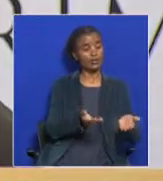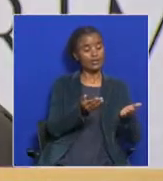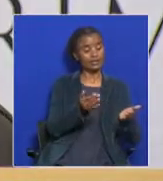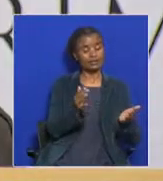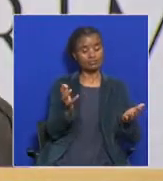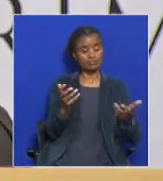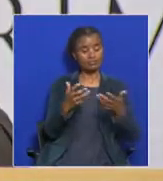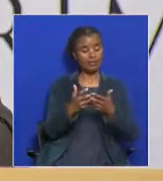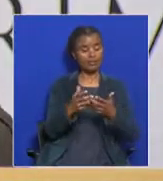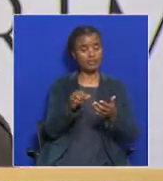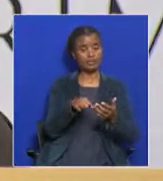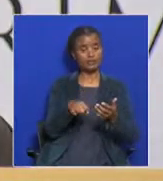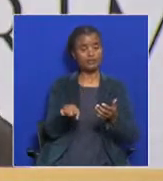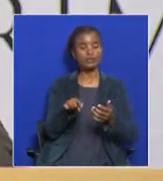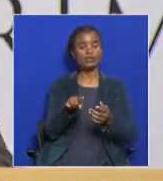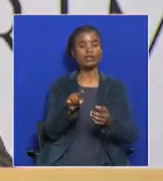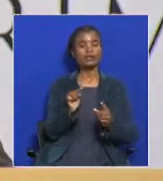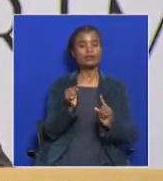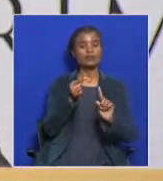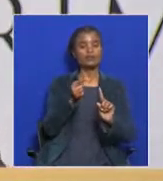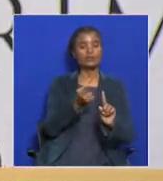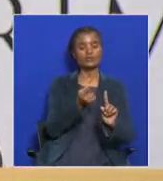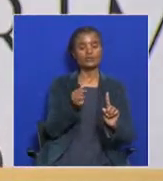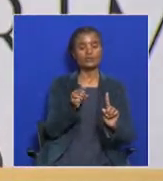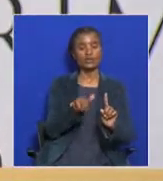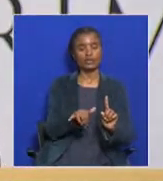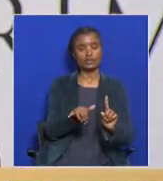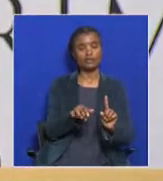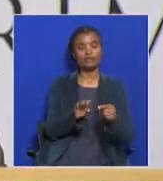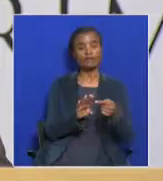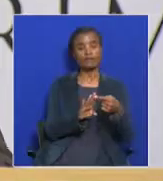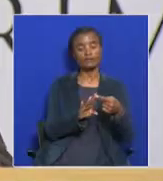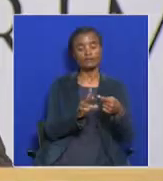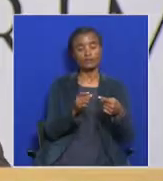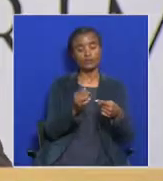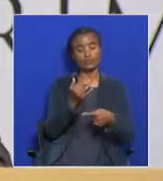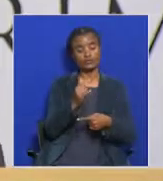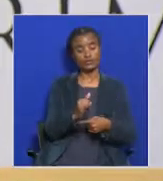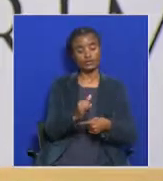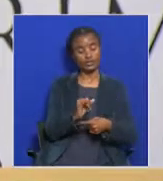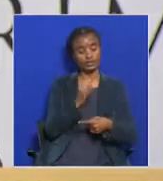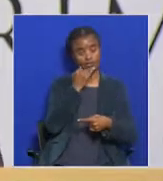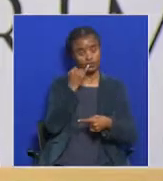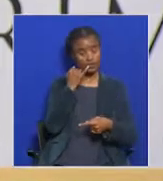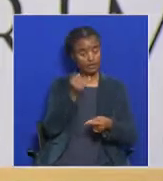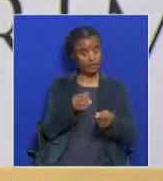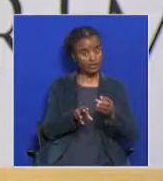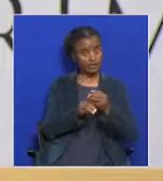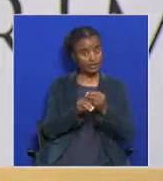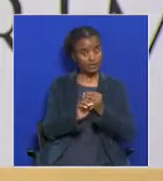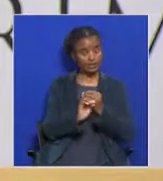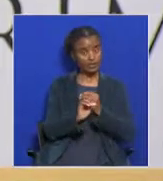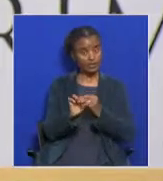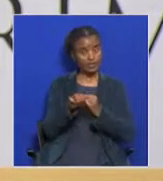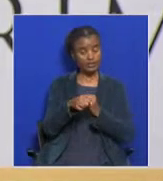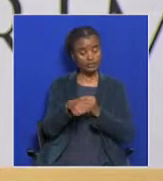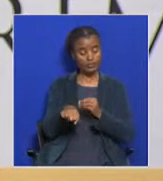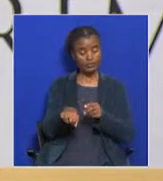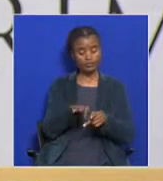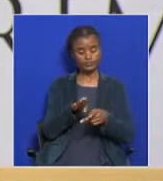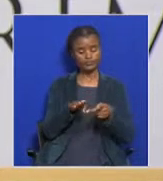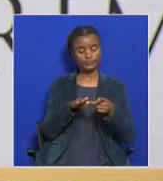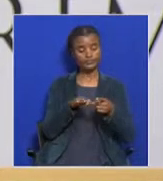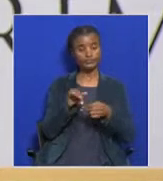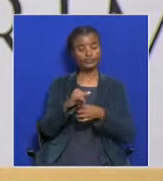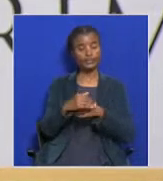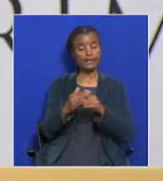that further unpack. Firstly, to check there's no additional drugs. Secondly, to see if the packing list corresponds, to see if the consignee